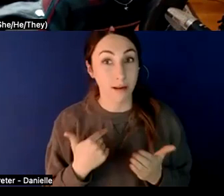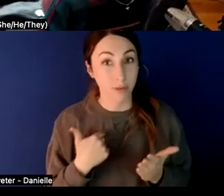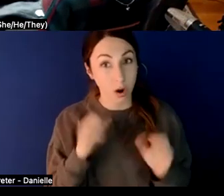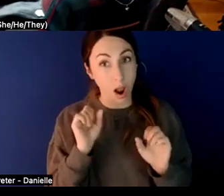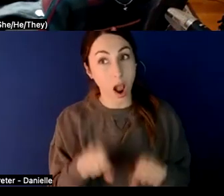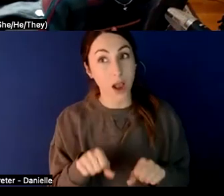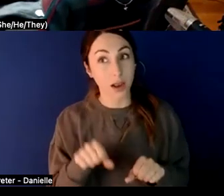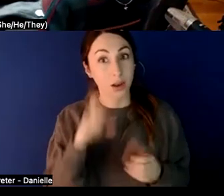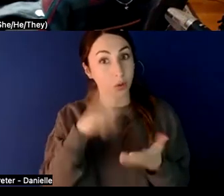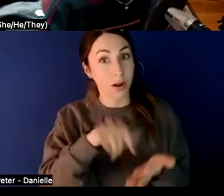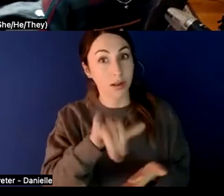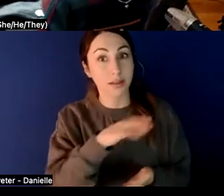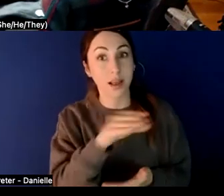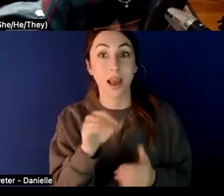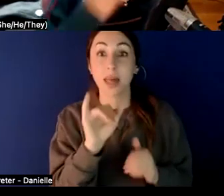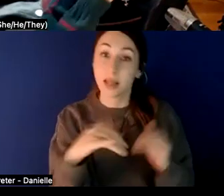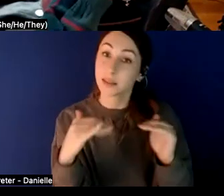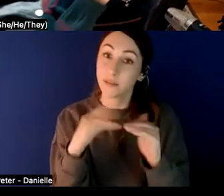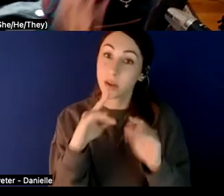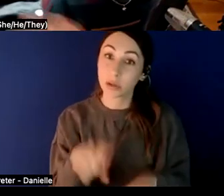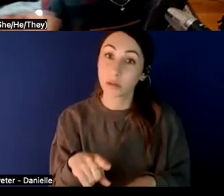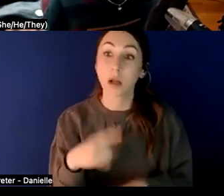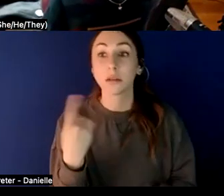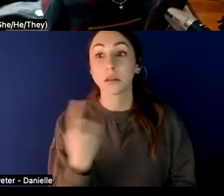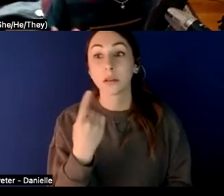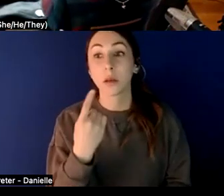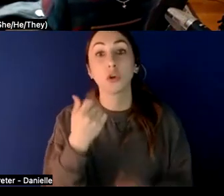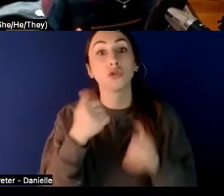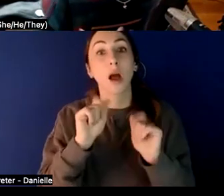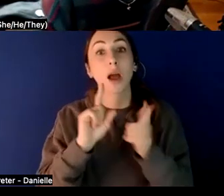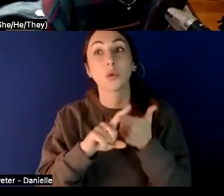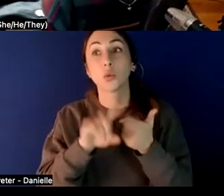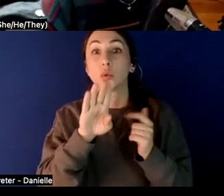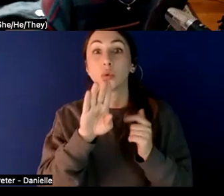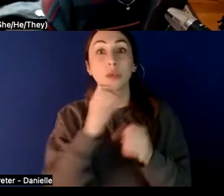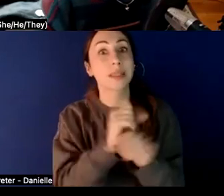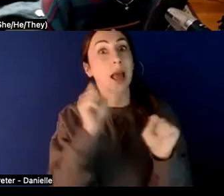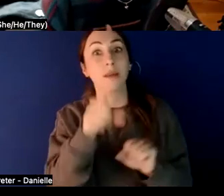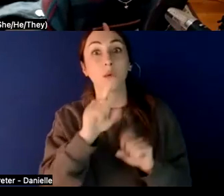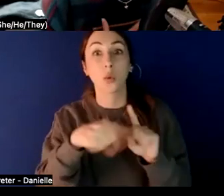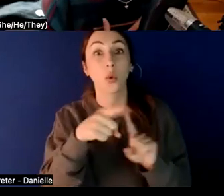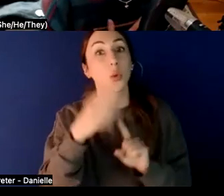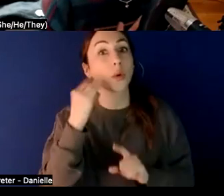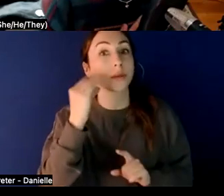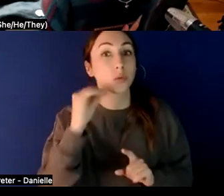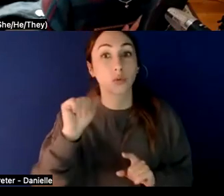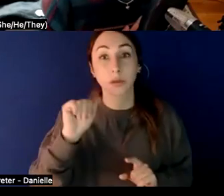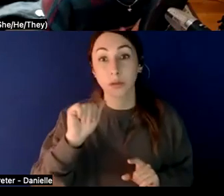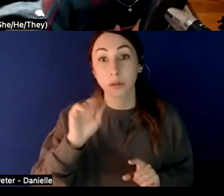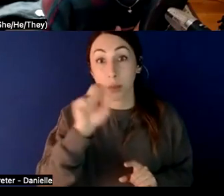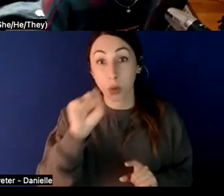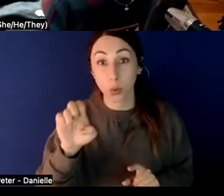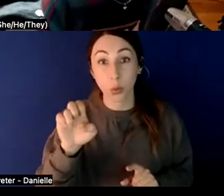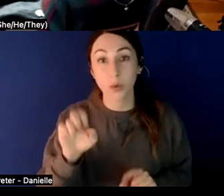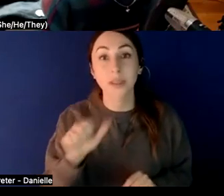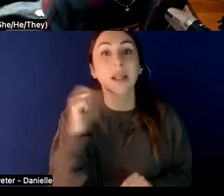think that's a fair response. Someone trying to be your savior when you're experiencing abuse is not